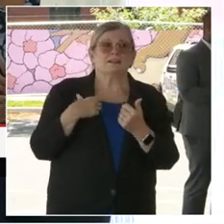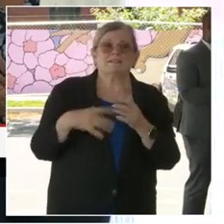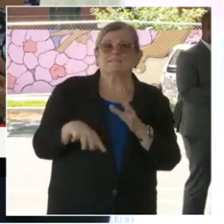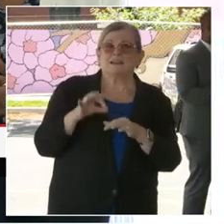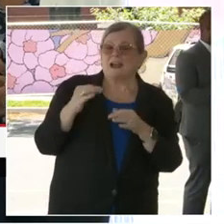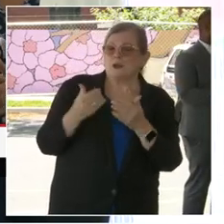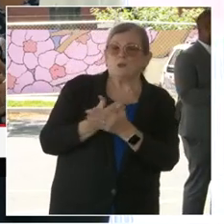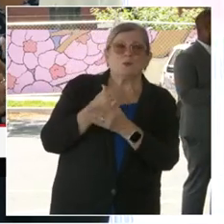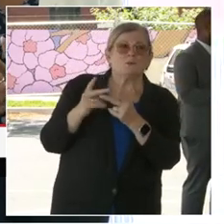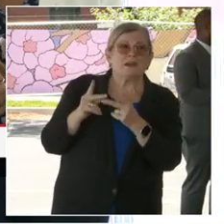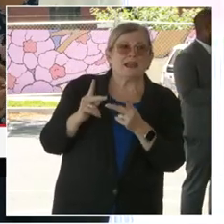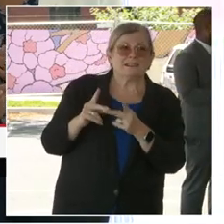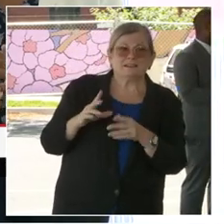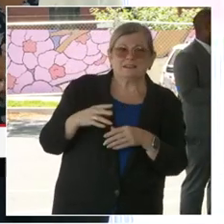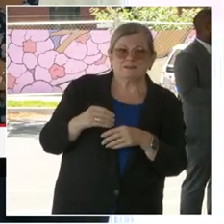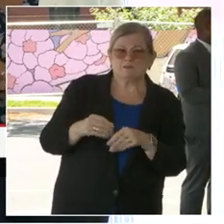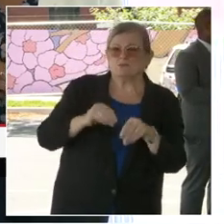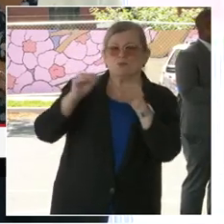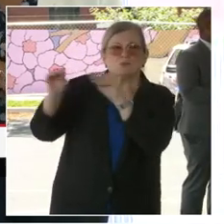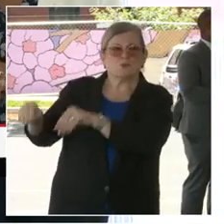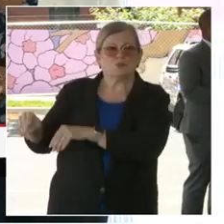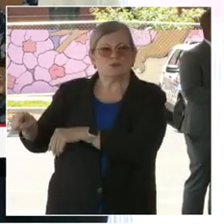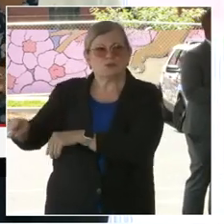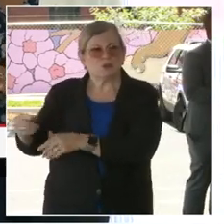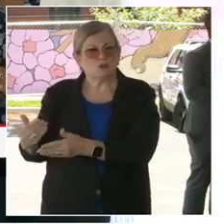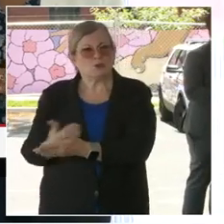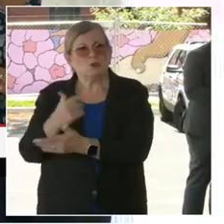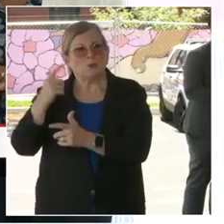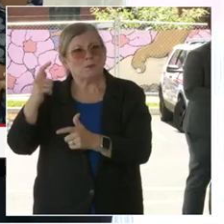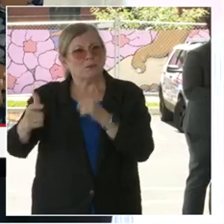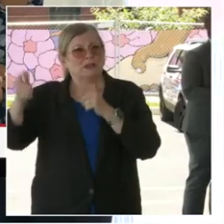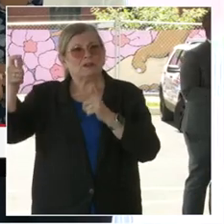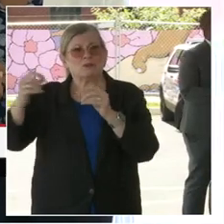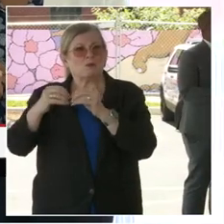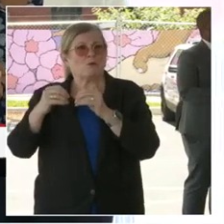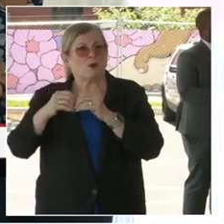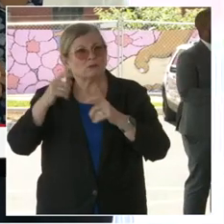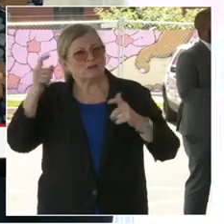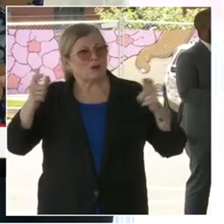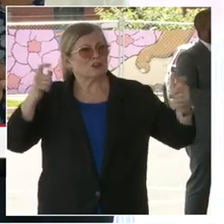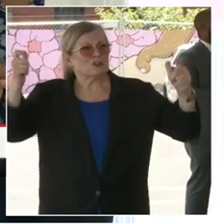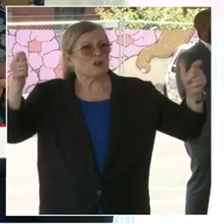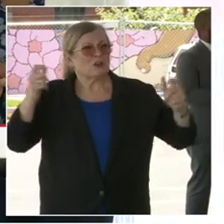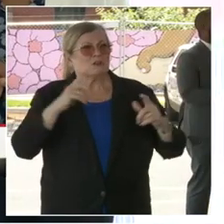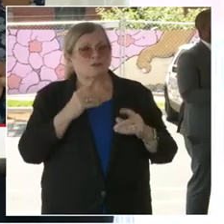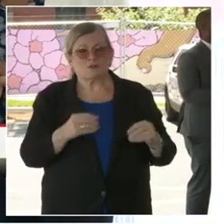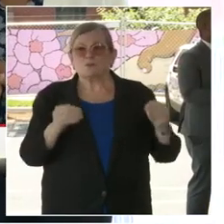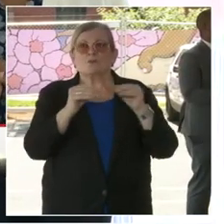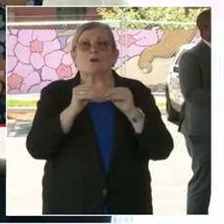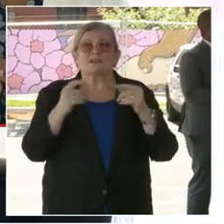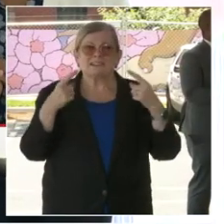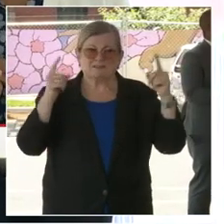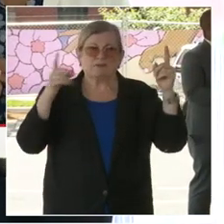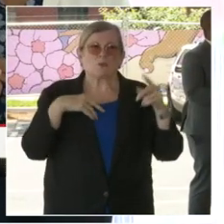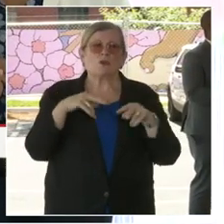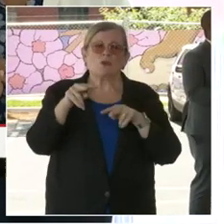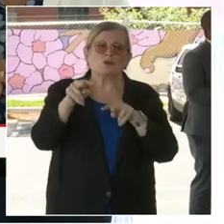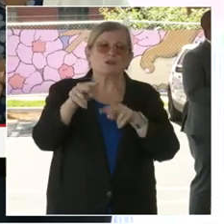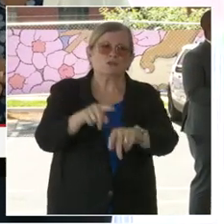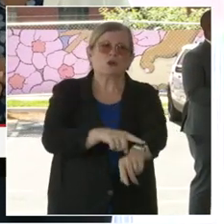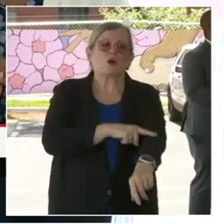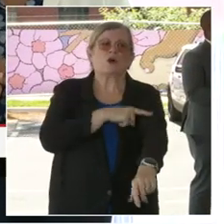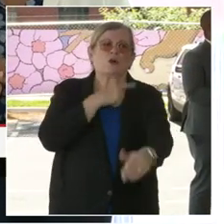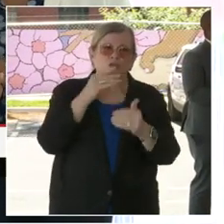that they can get repotted, hopefully bigger, more vibrant, more successful in the permanent project. So we're looking forward to a long-term relationship with these